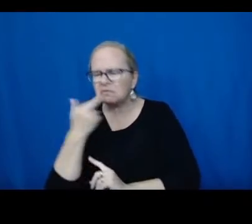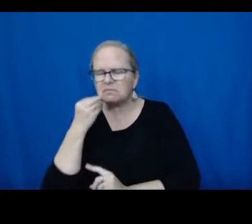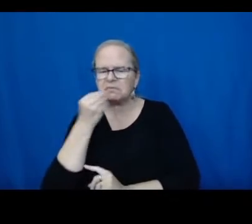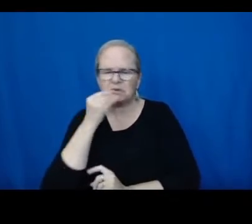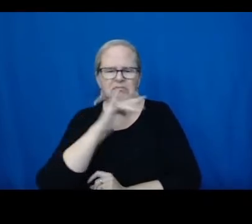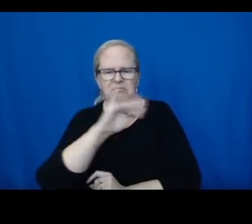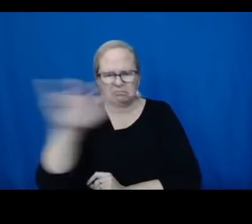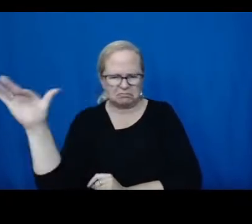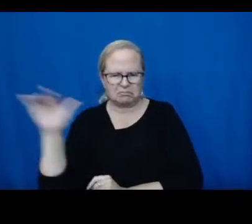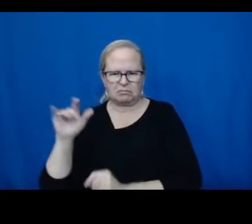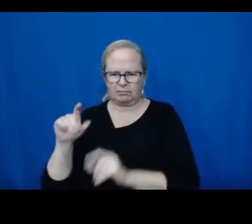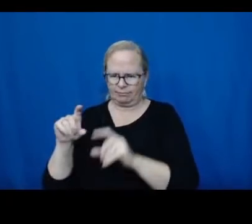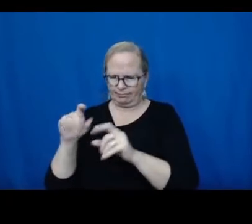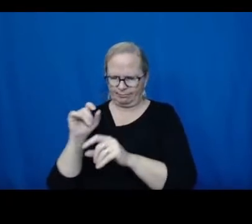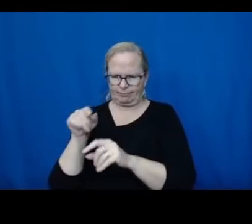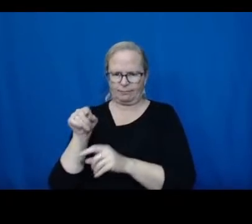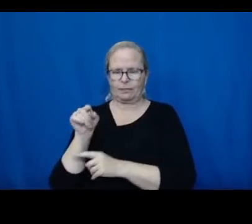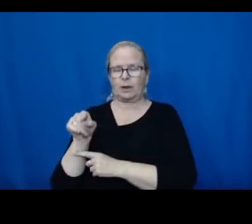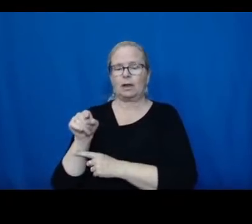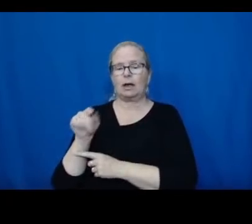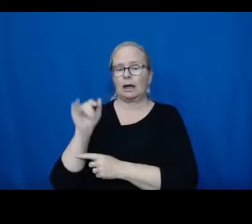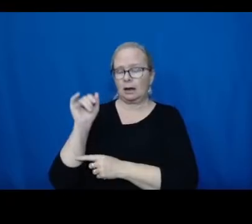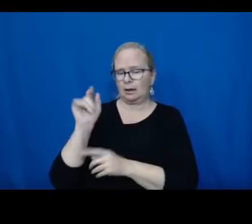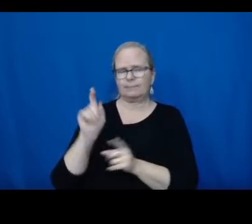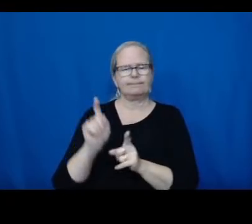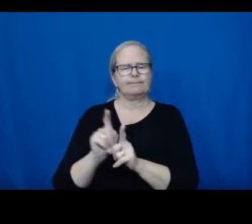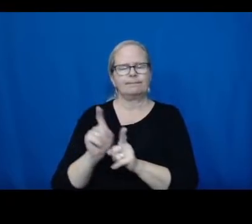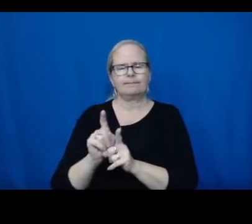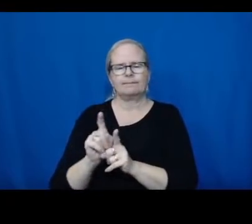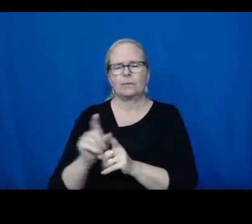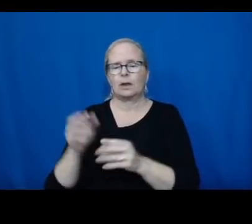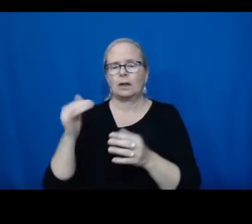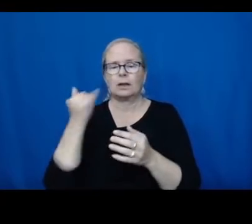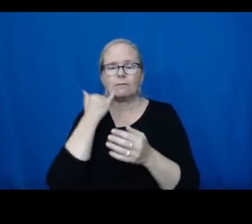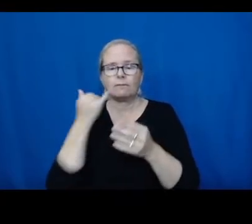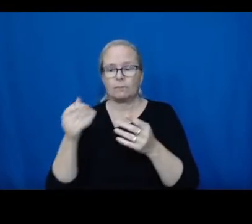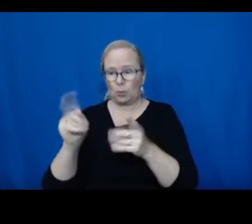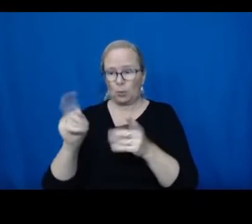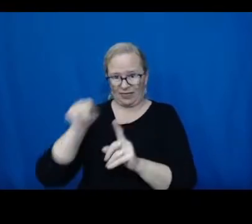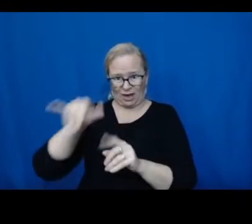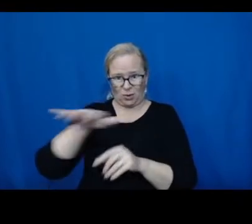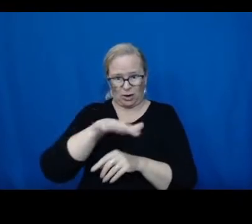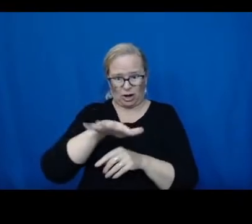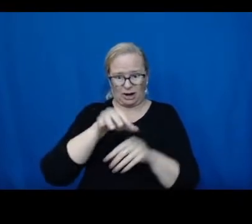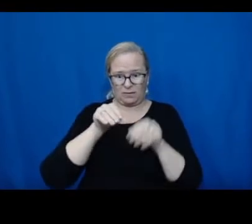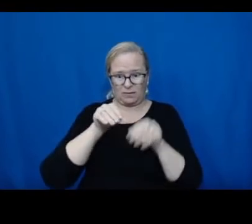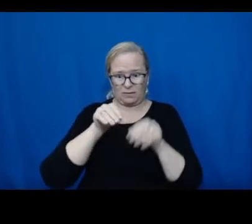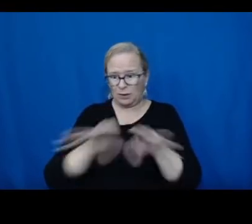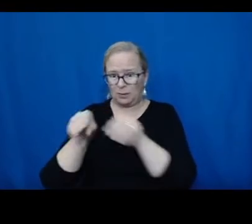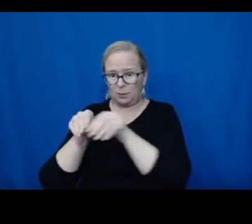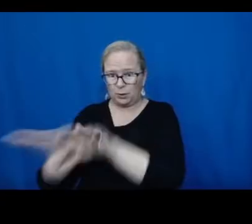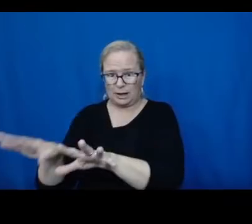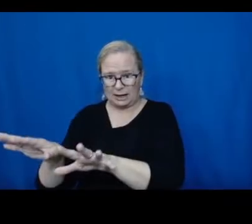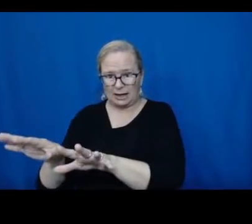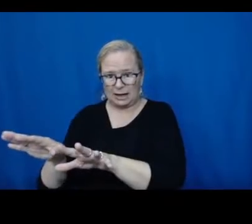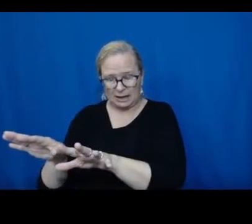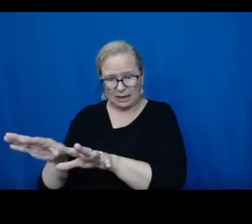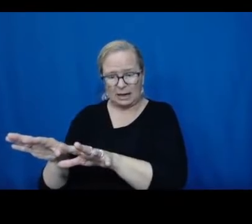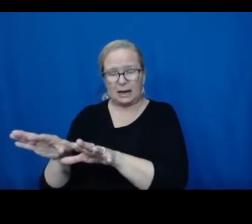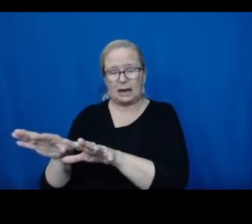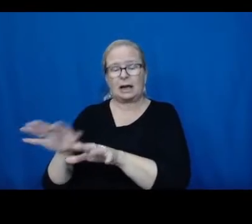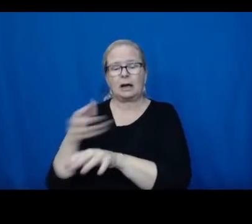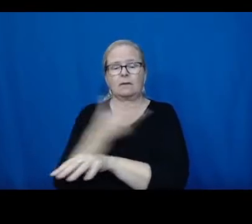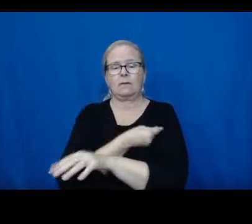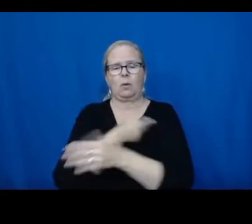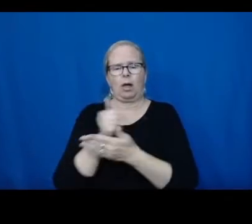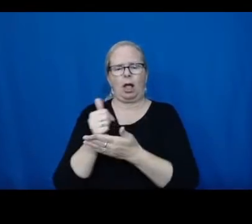too badly. Now, the caveat is we are still on track for our severe projections right